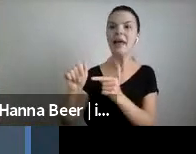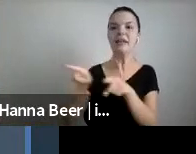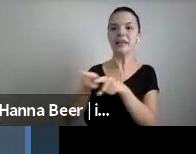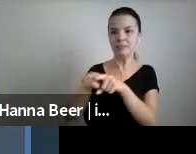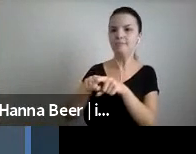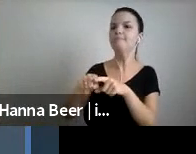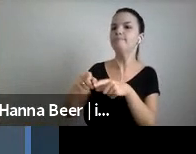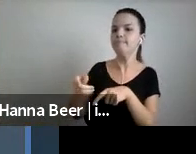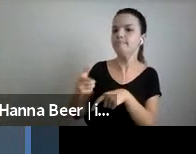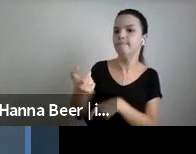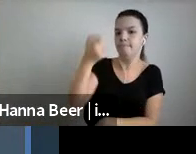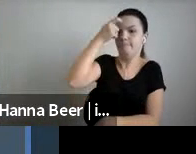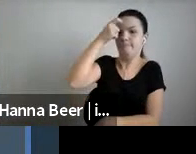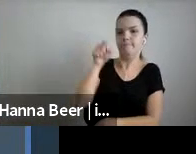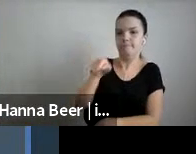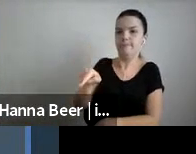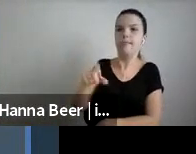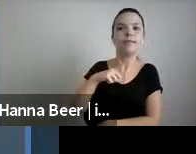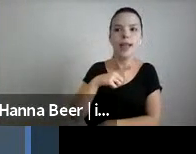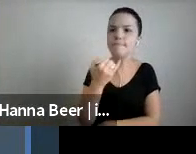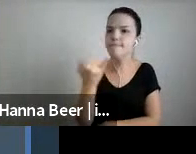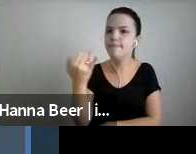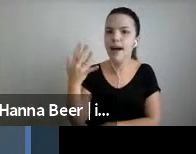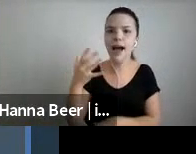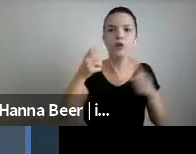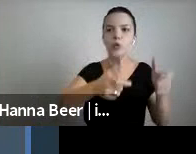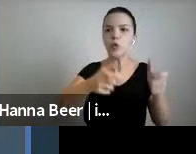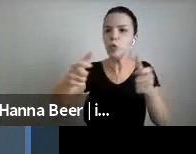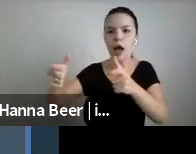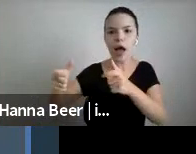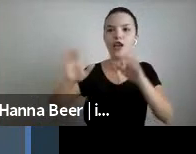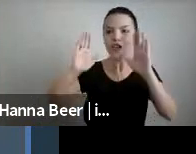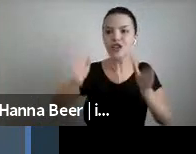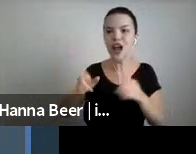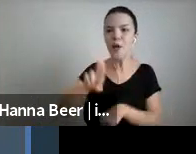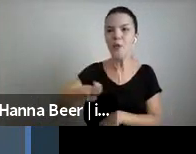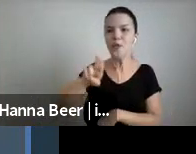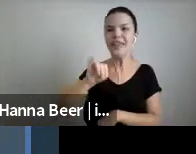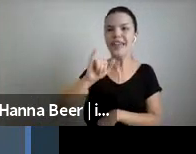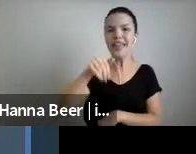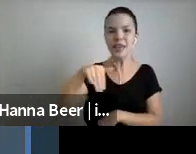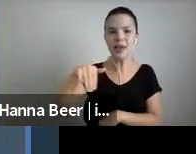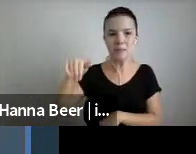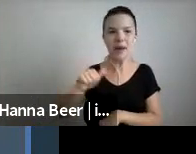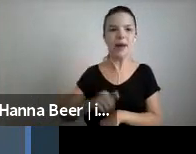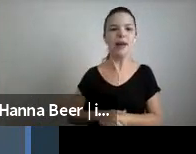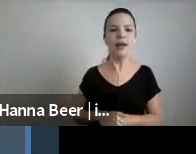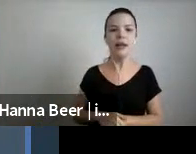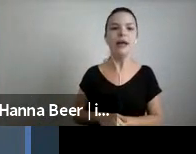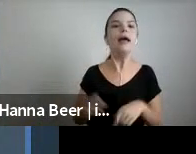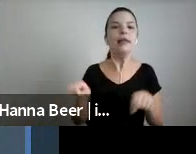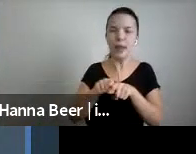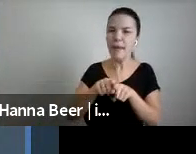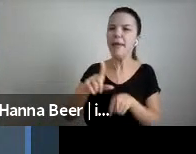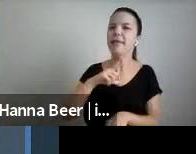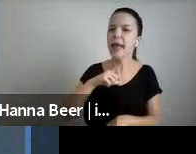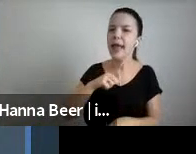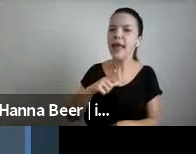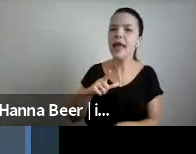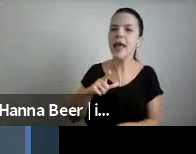being that are using IMAs already. Key biodiversity areas